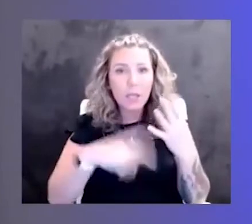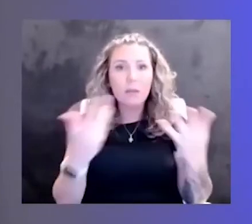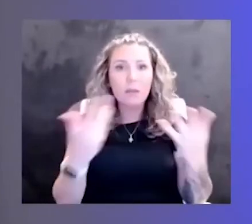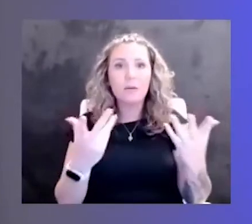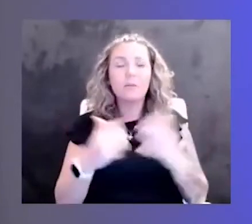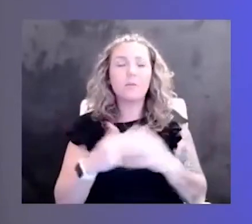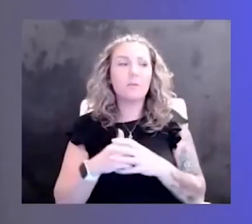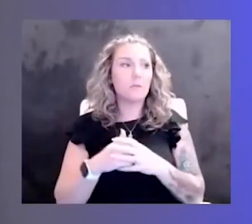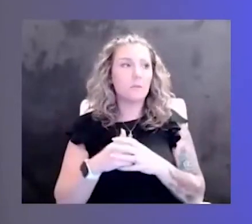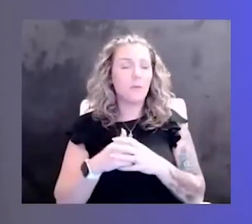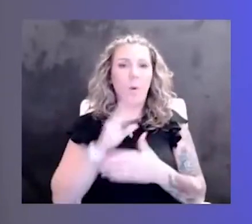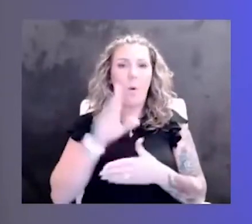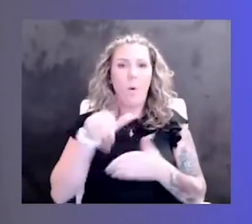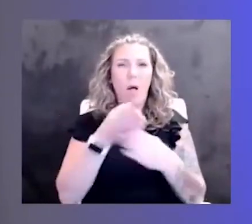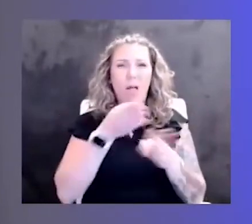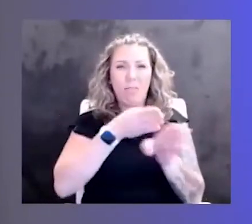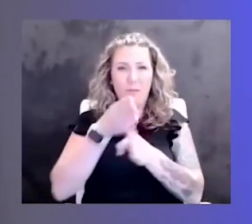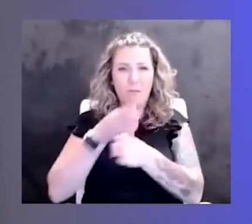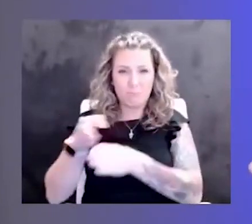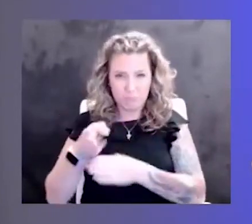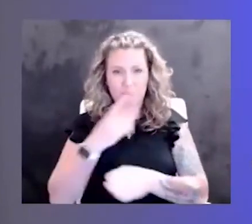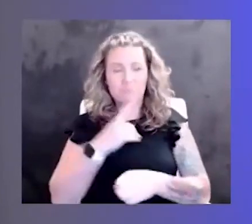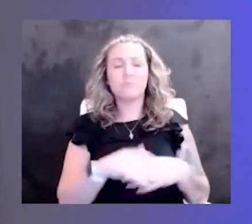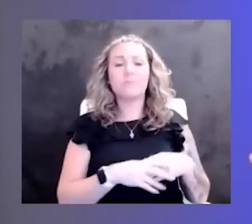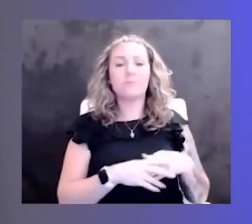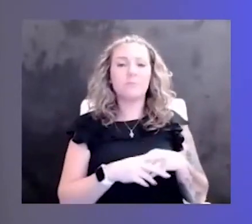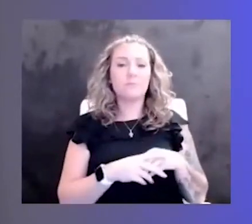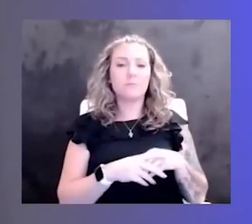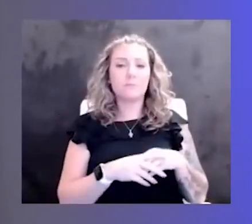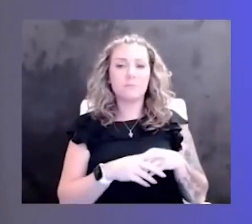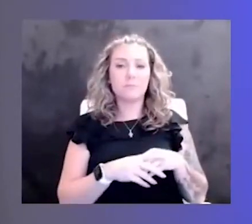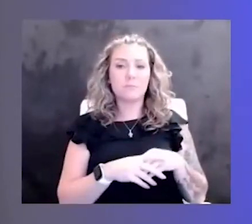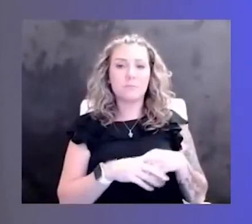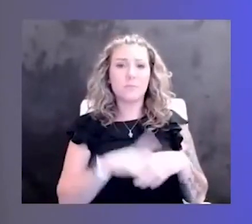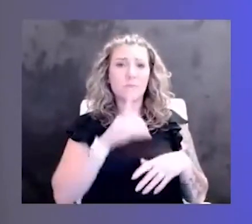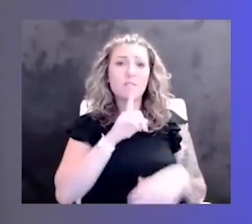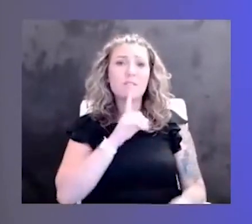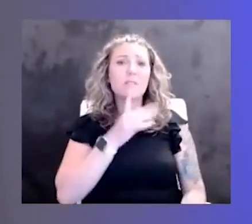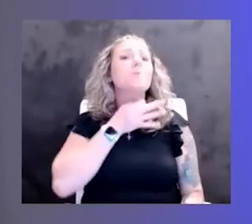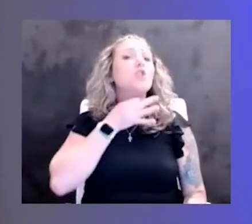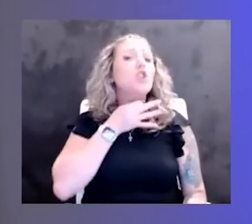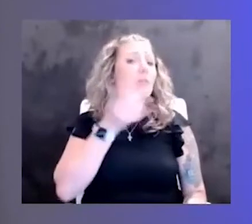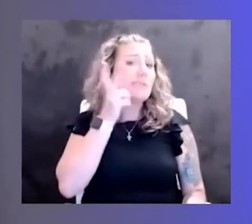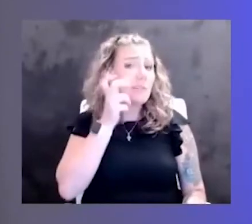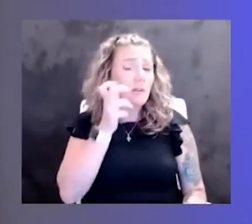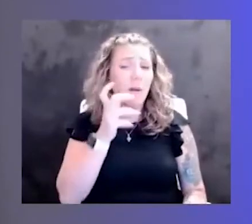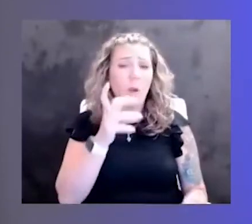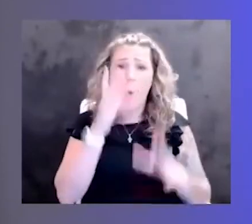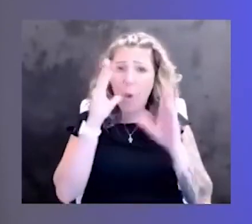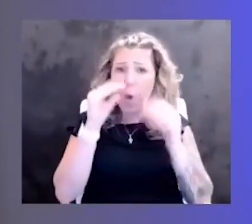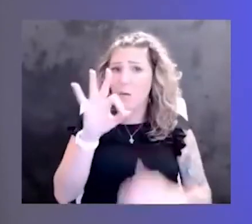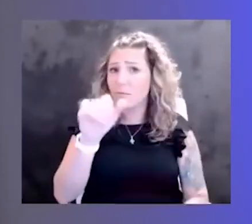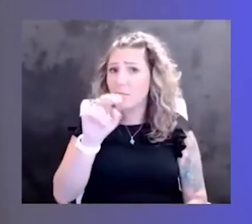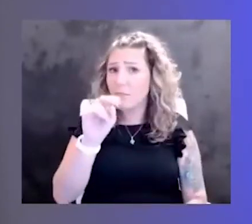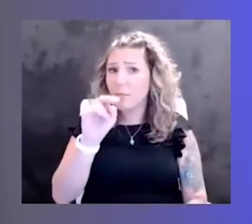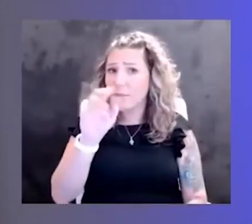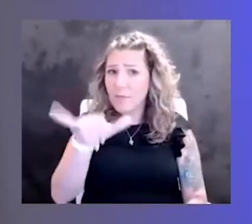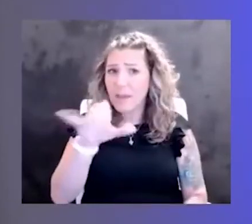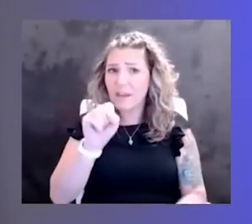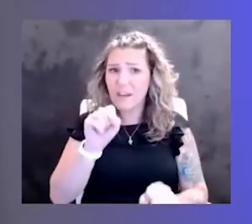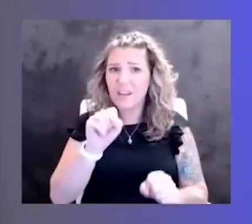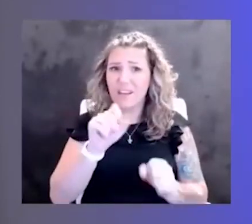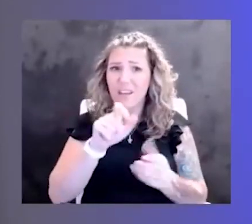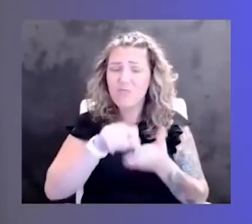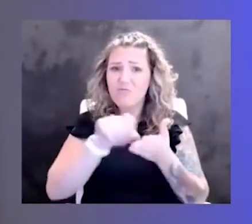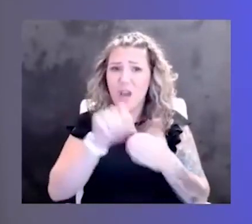those areas, I'm really curious to hear from. I hope Fanny is able to write in to the office because